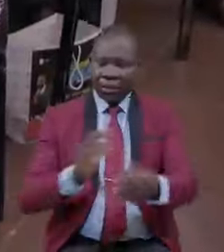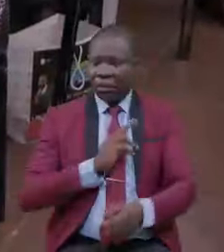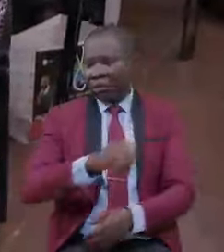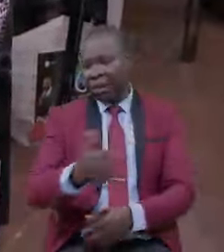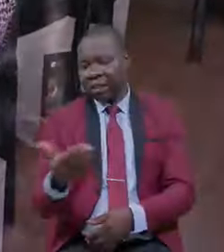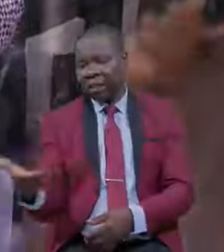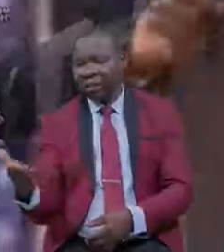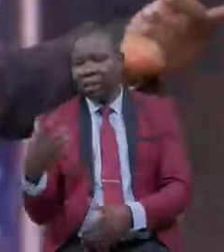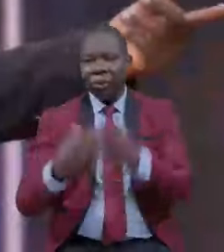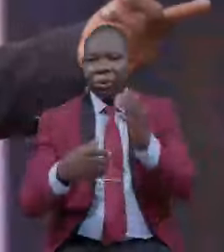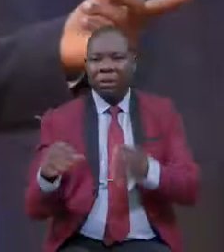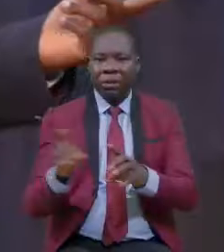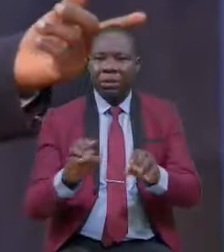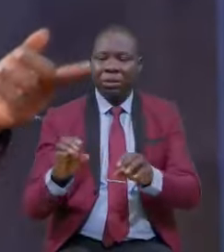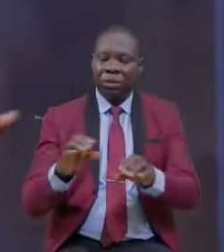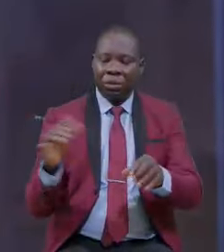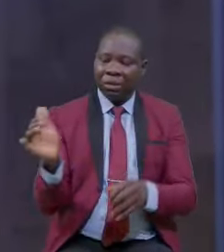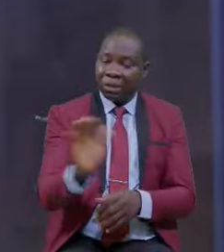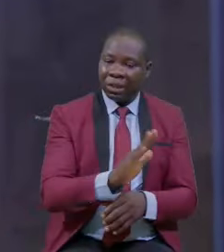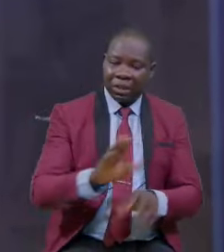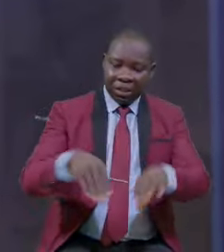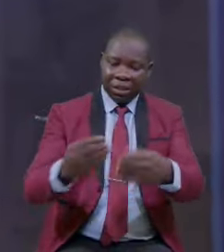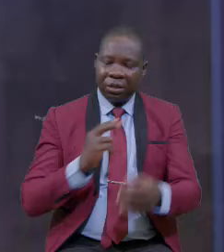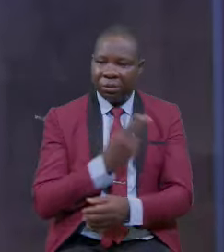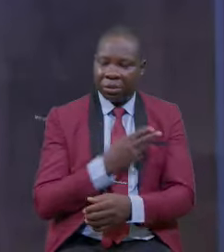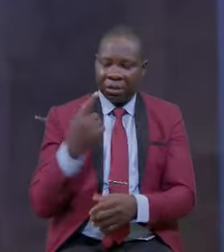Bible. Was he their property? No.